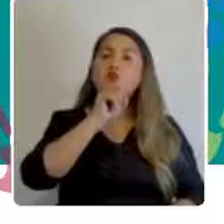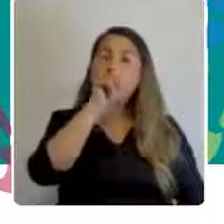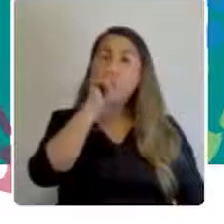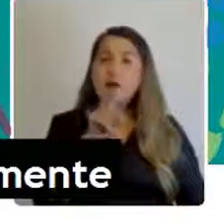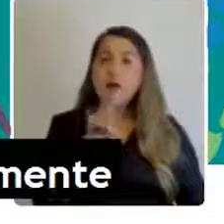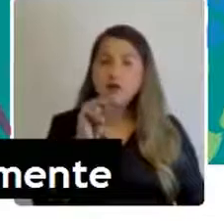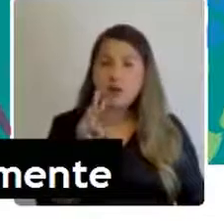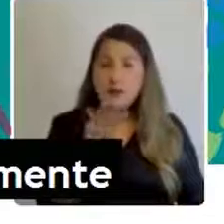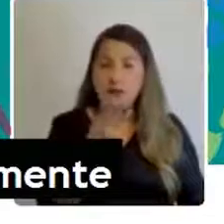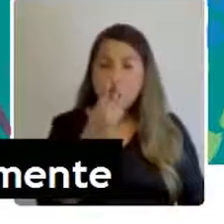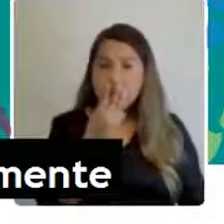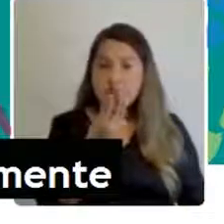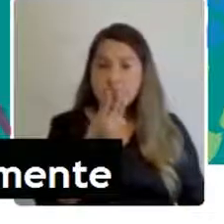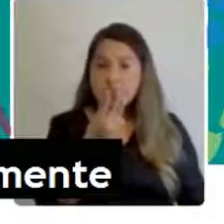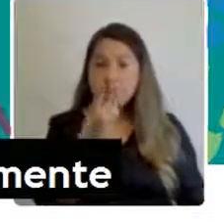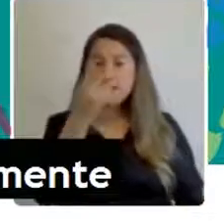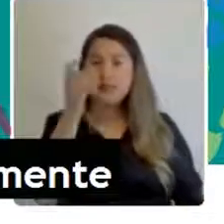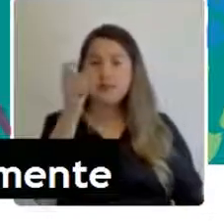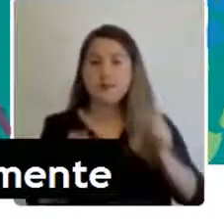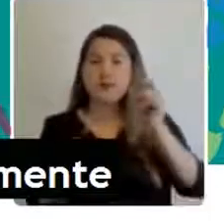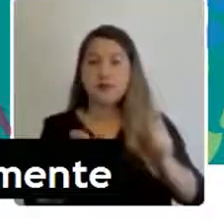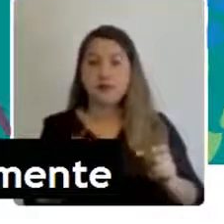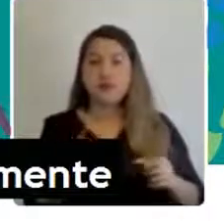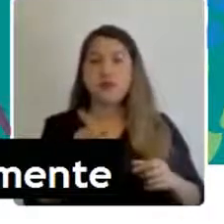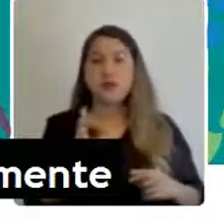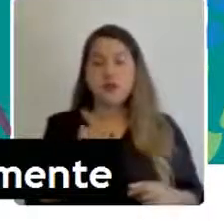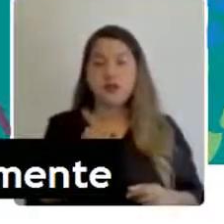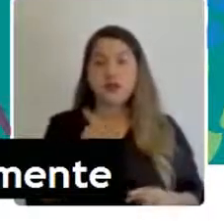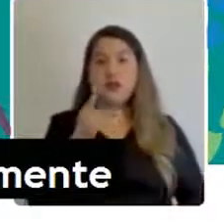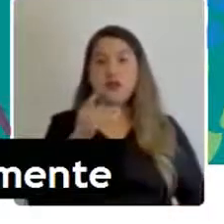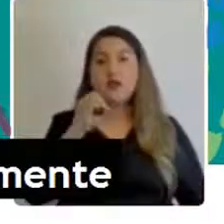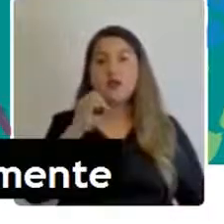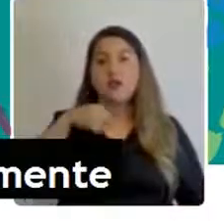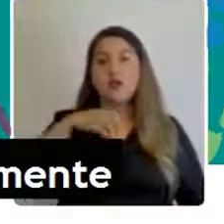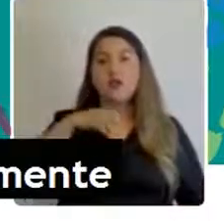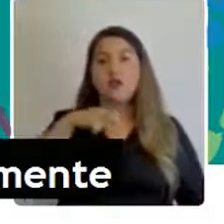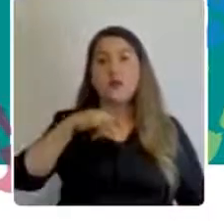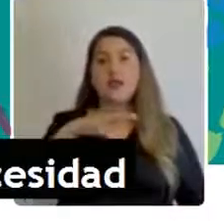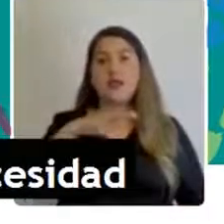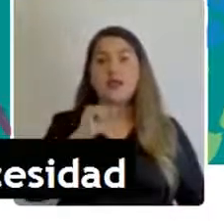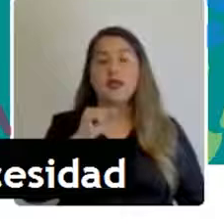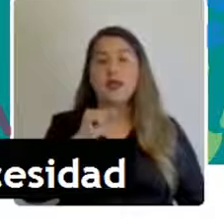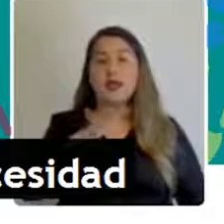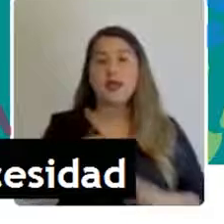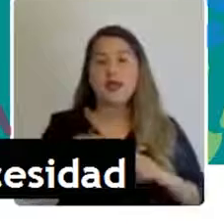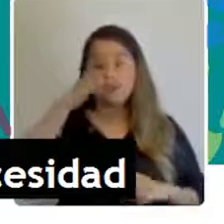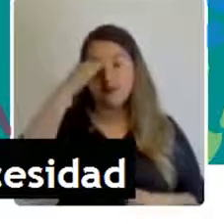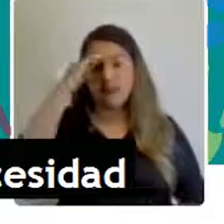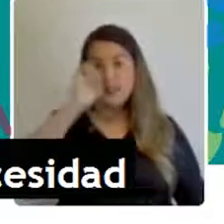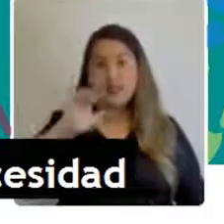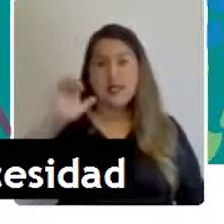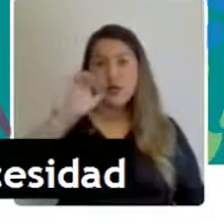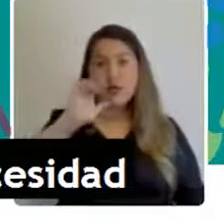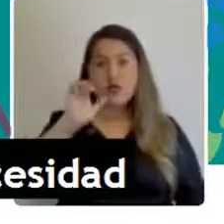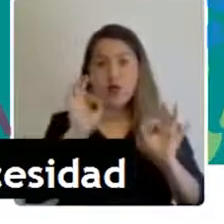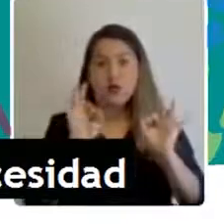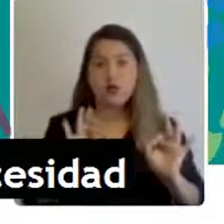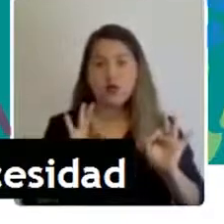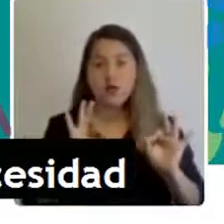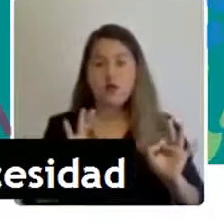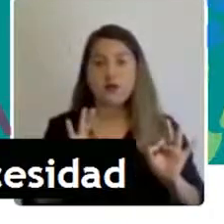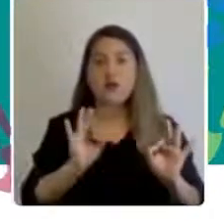expositores y me quedo con Domenica para partir por la experiencia en Europa justamente, porque hablamos con frecuencia